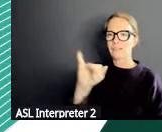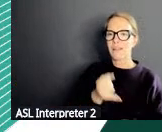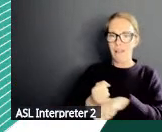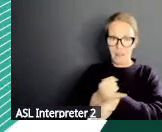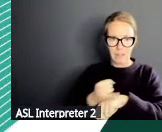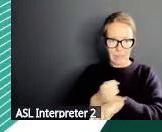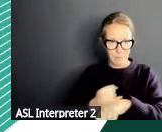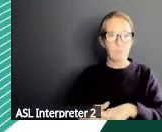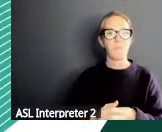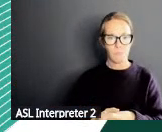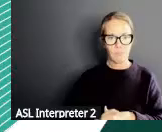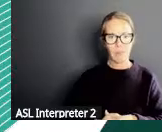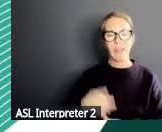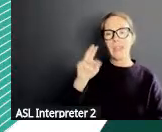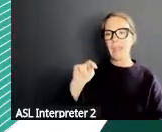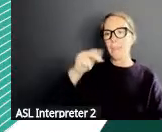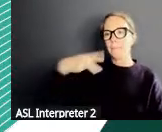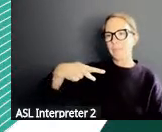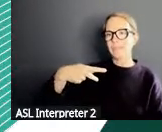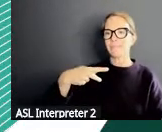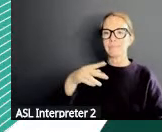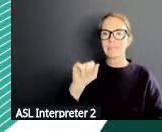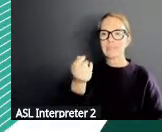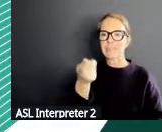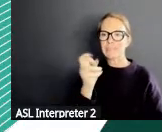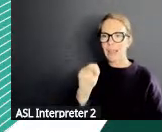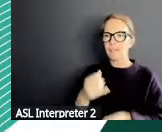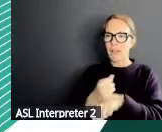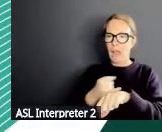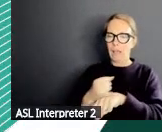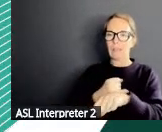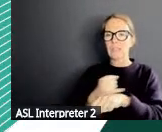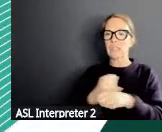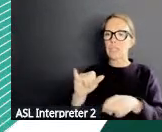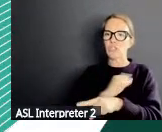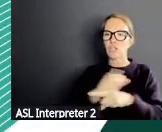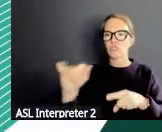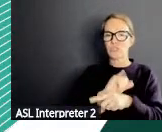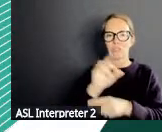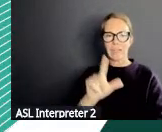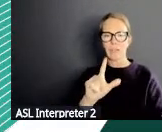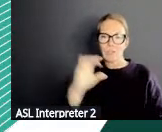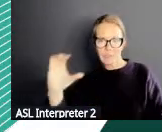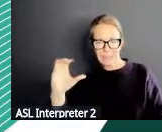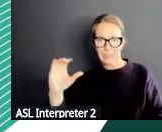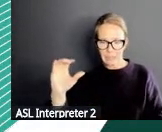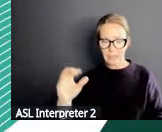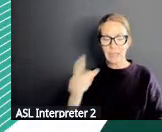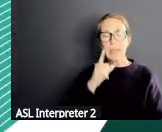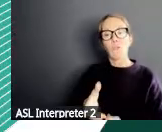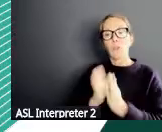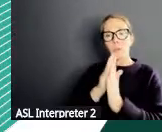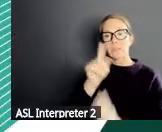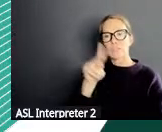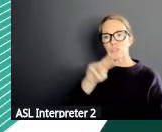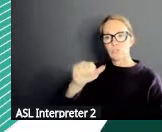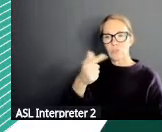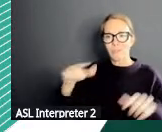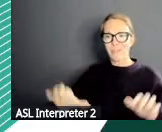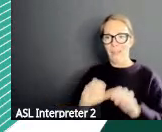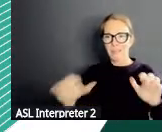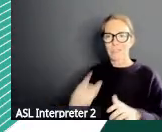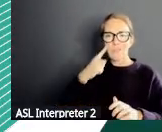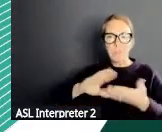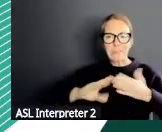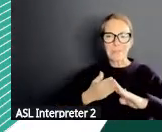operating as NP Staten Island Industrial LLC, who seek a series of zoning actions from the City Planning Commission that